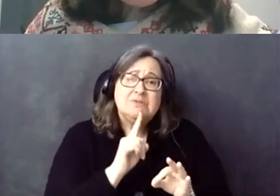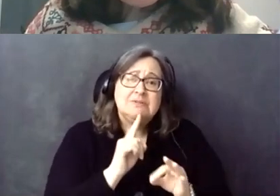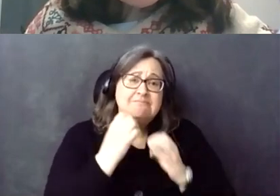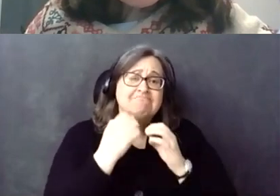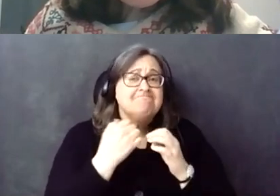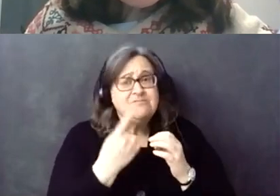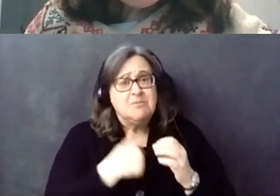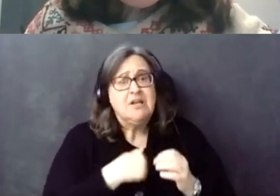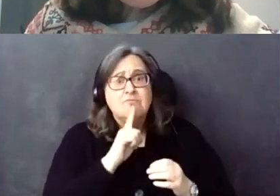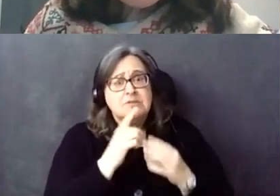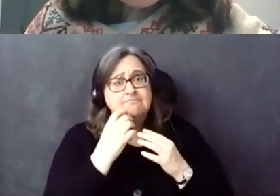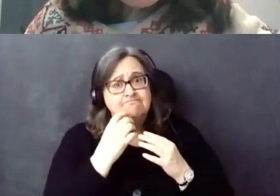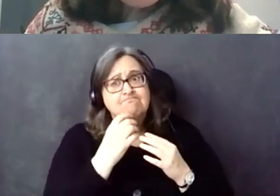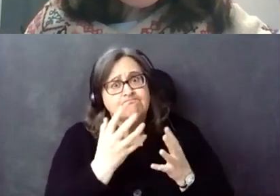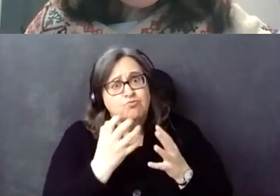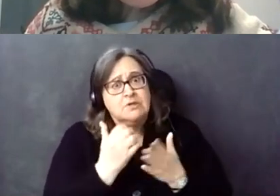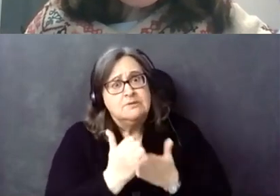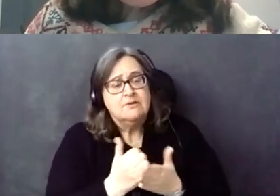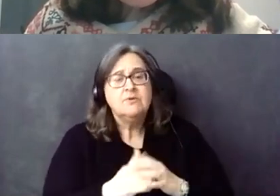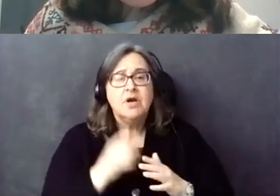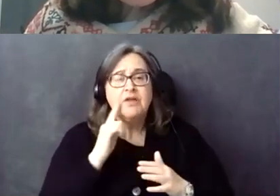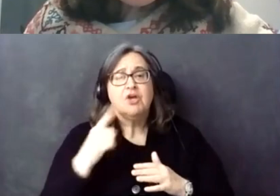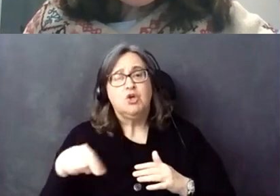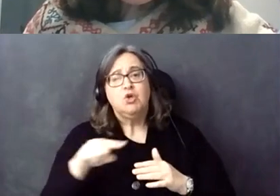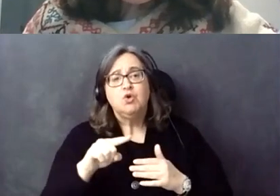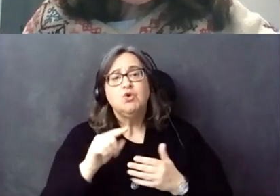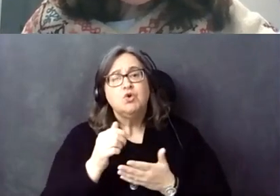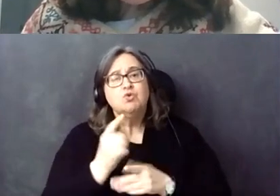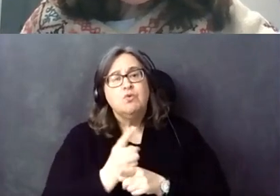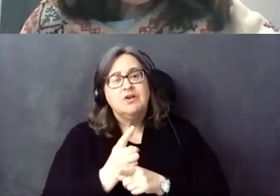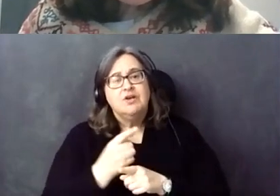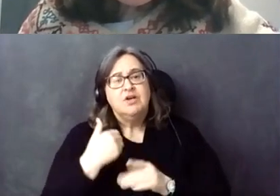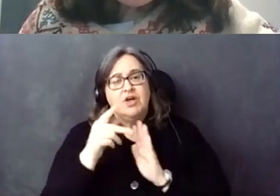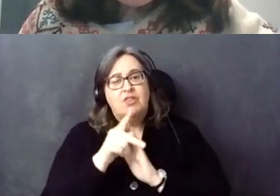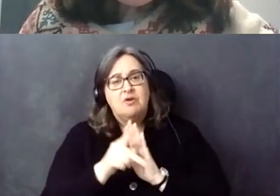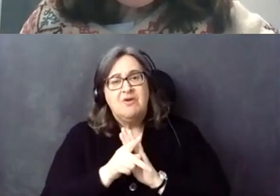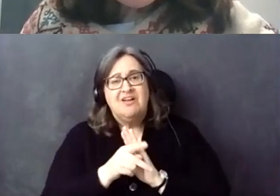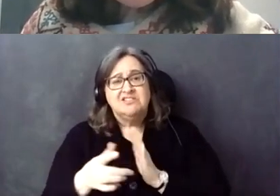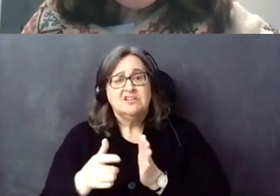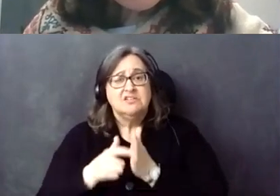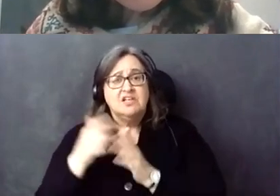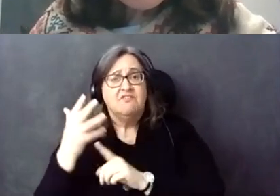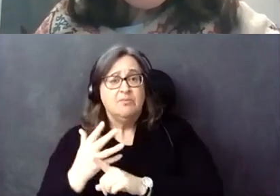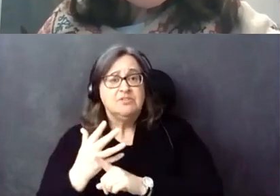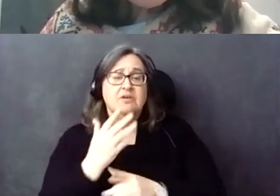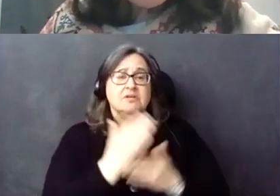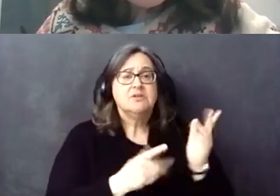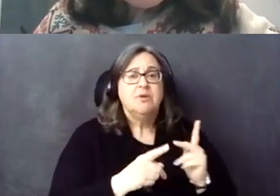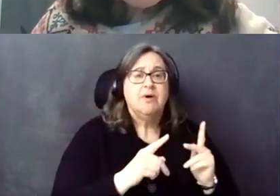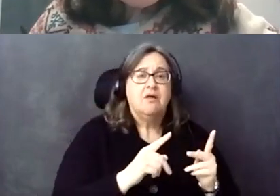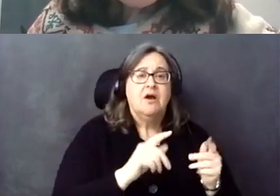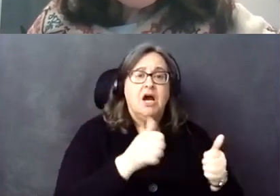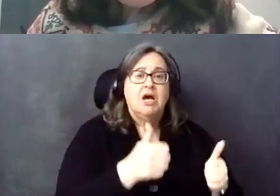can, I can, but I want to, I think you're absolutely right. Like, there's a policy stuff that takes 5 months, and then there's people that are dying of hunger, like right